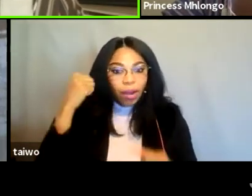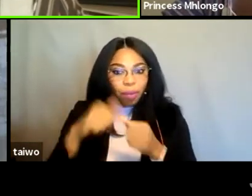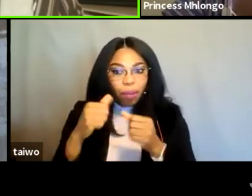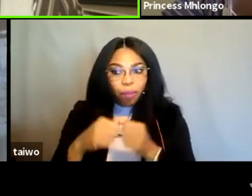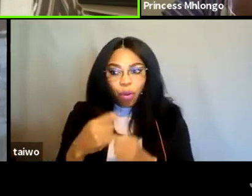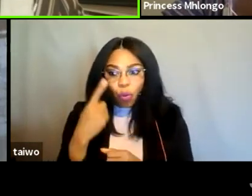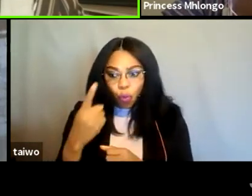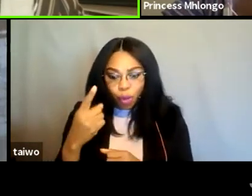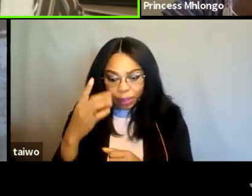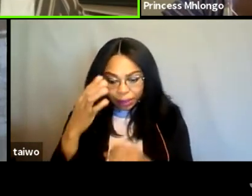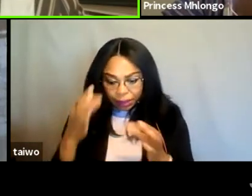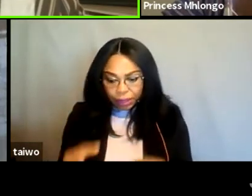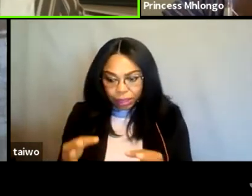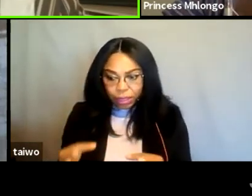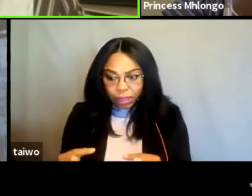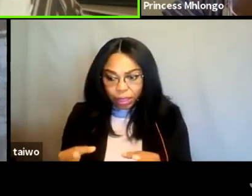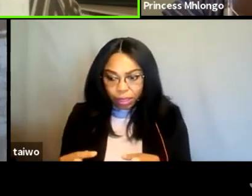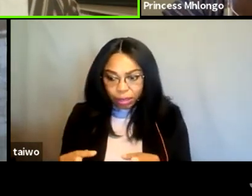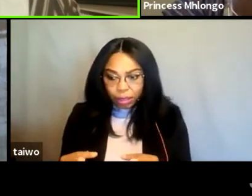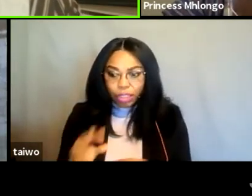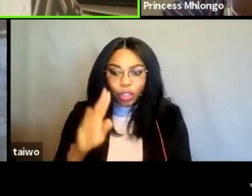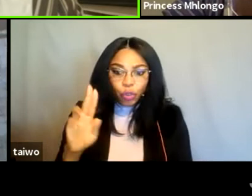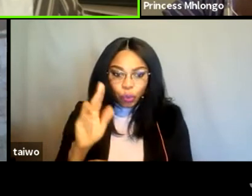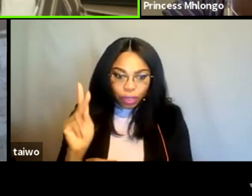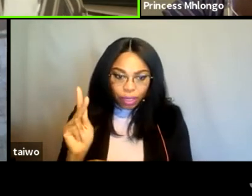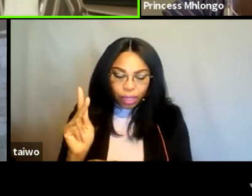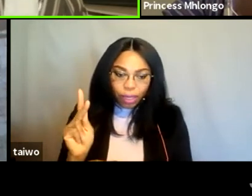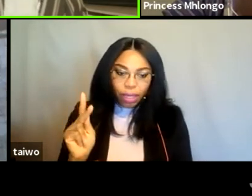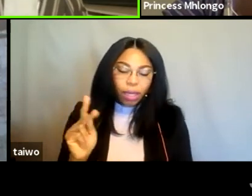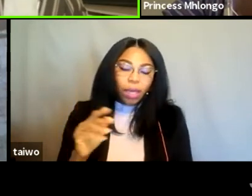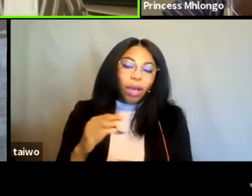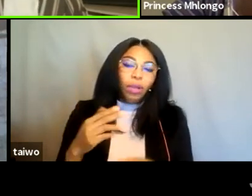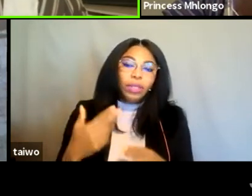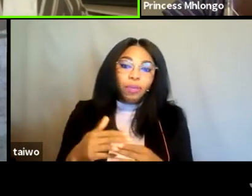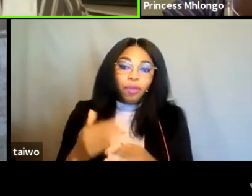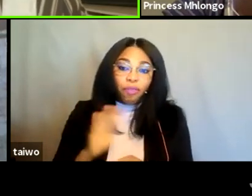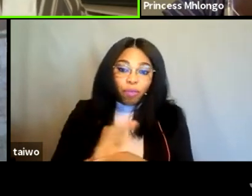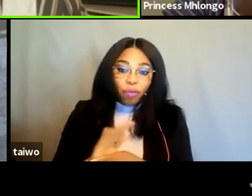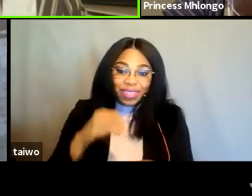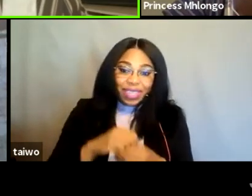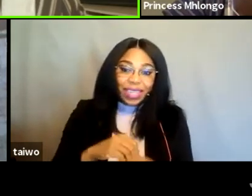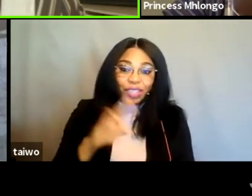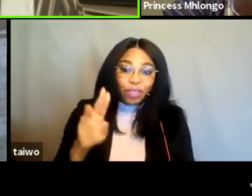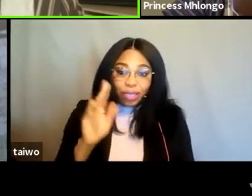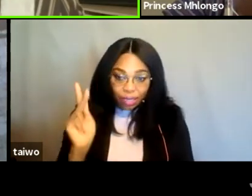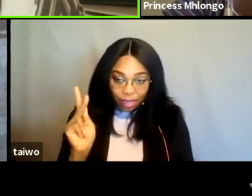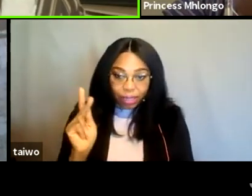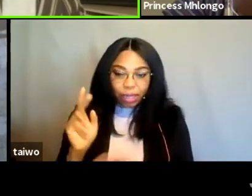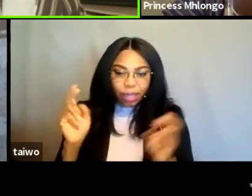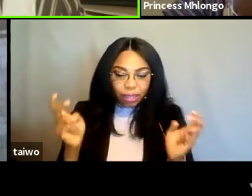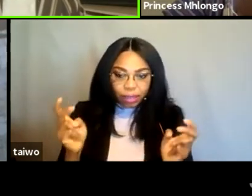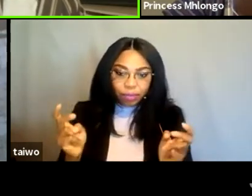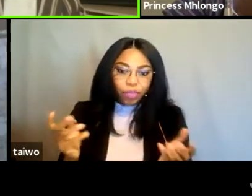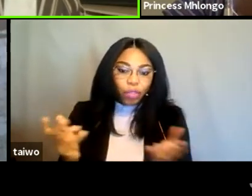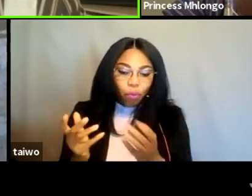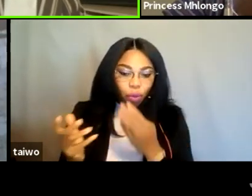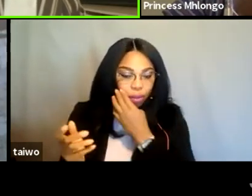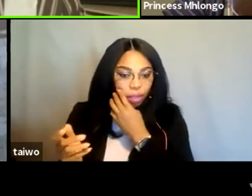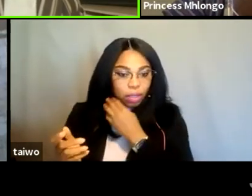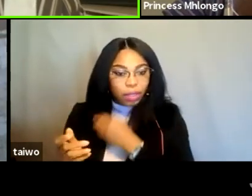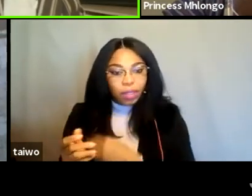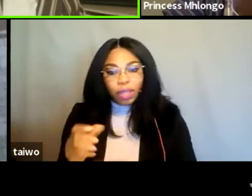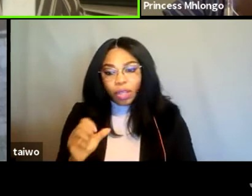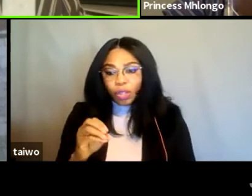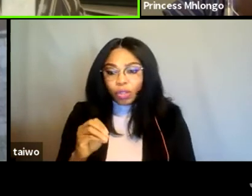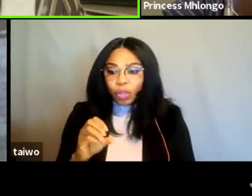decisions in A United Kingdom, that's the name of the film, that were made was to remove Setswana, that Setswana